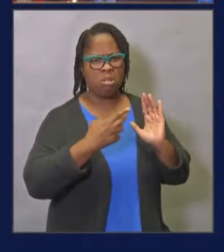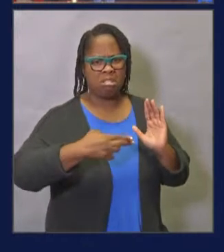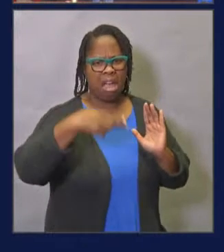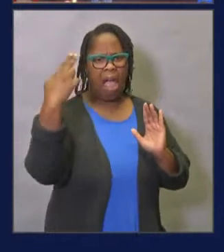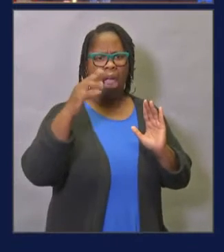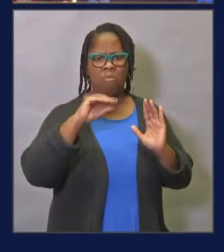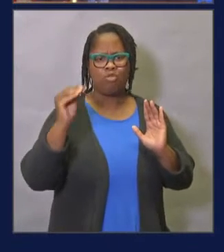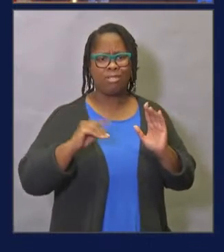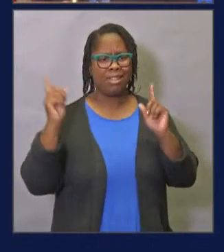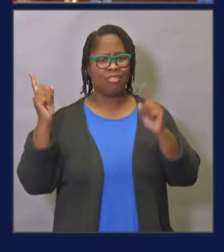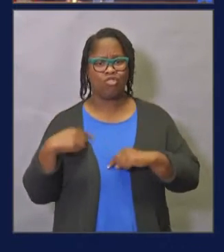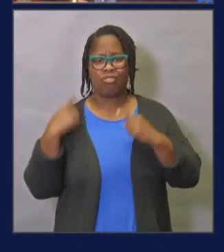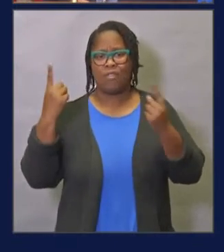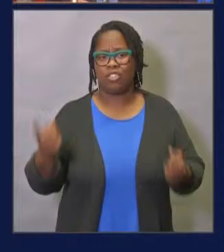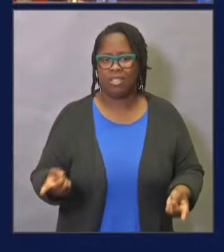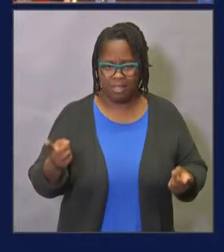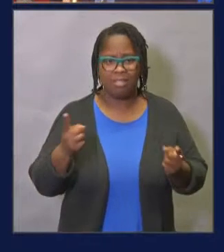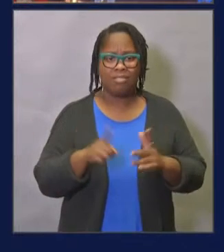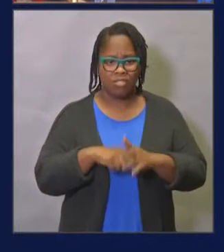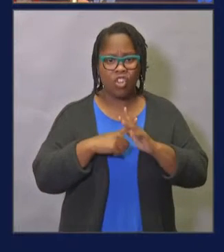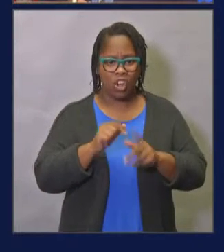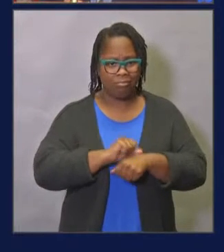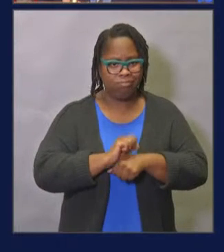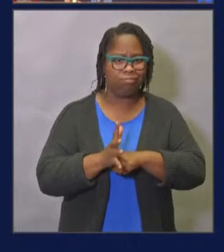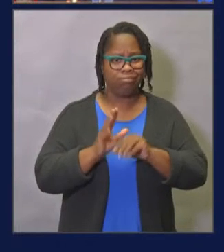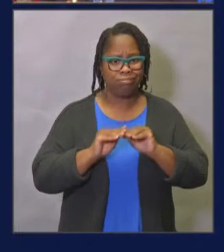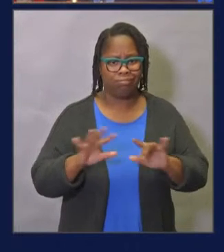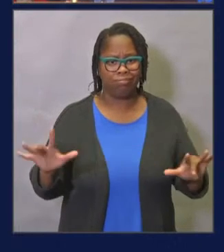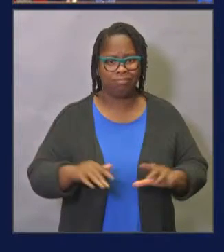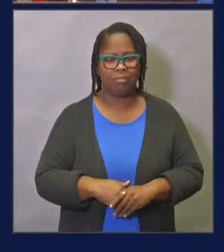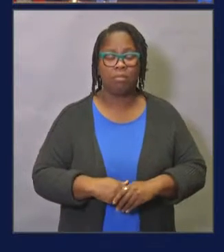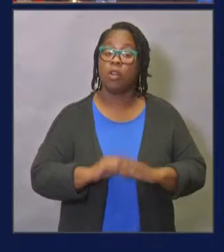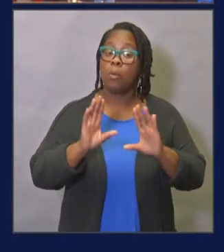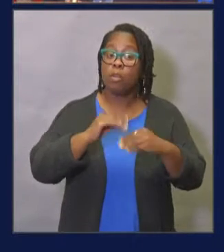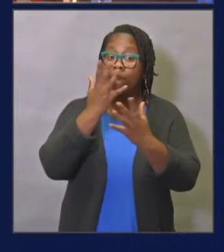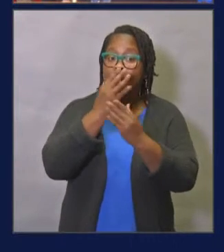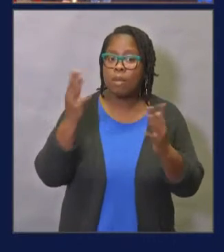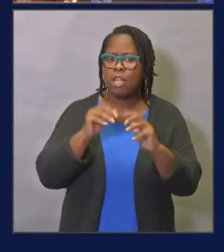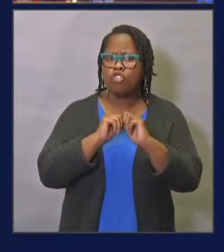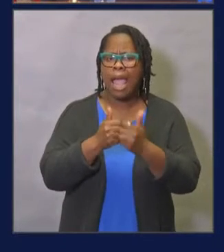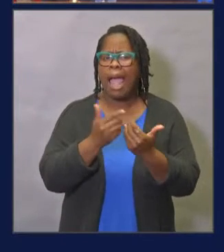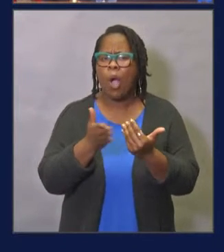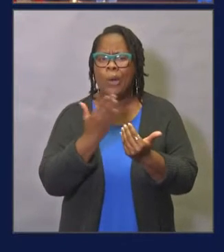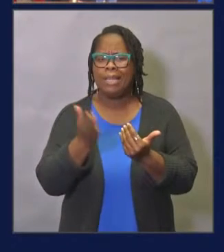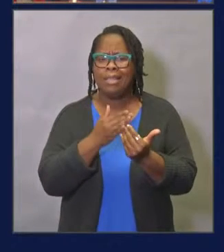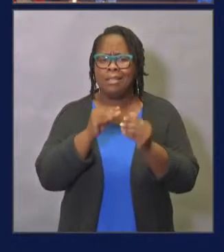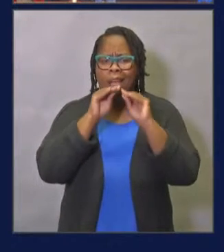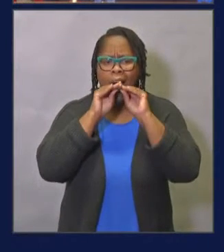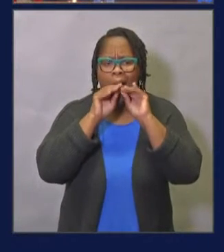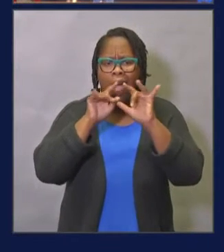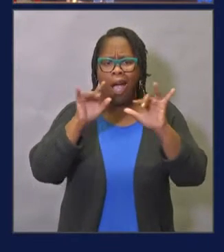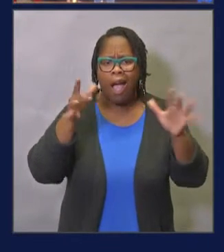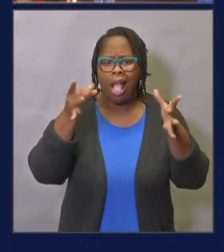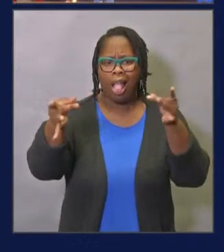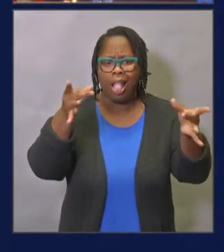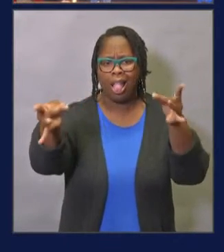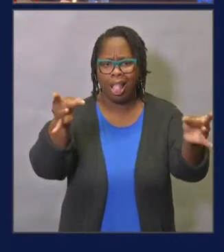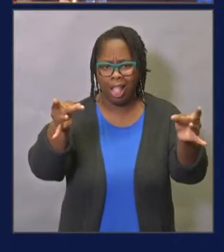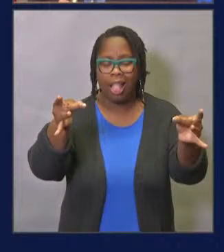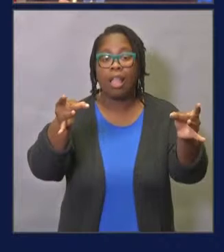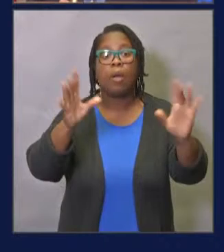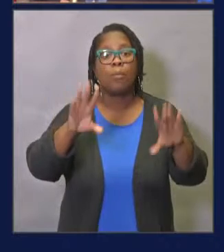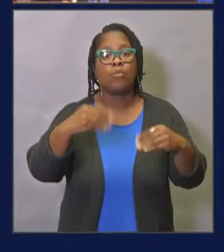the entire pandemic. They provide information on how COVID-19 can spread, and they're connecting residents to